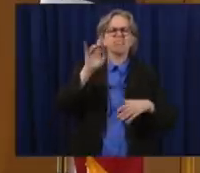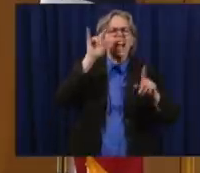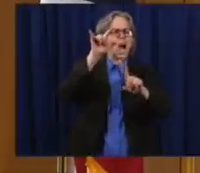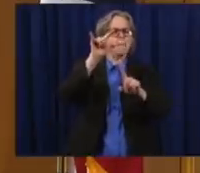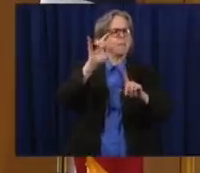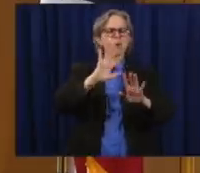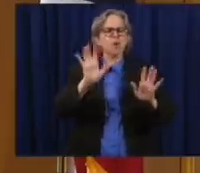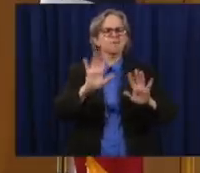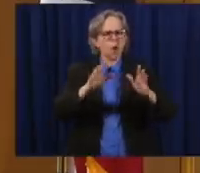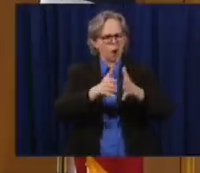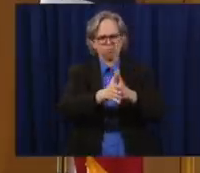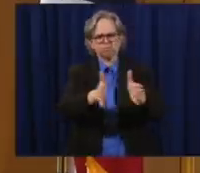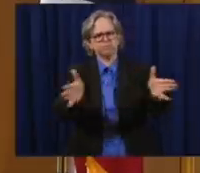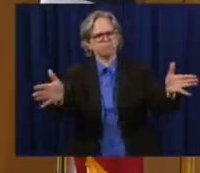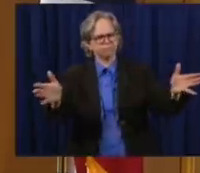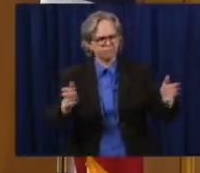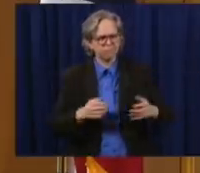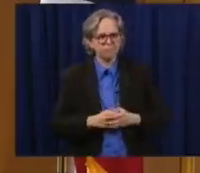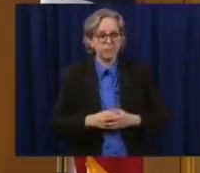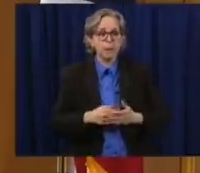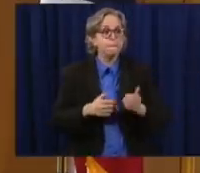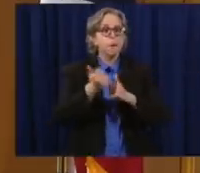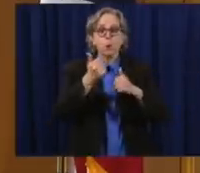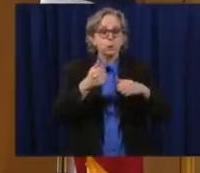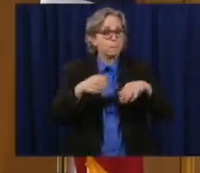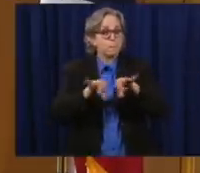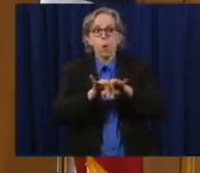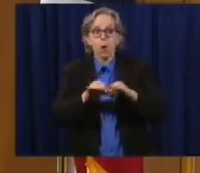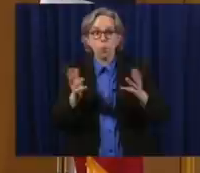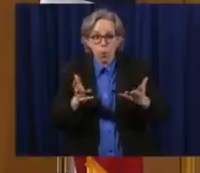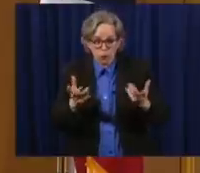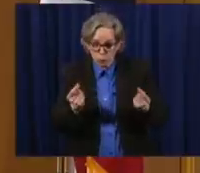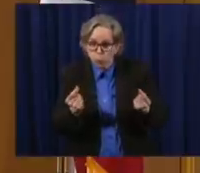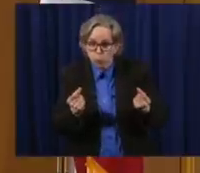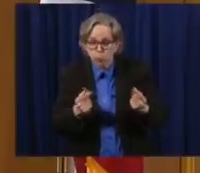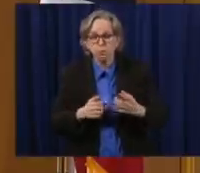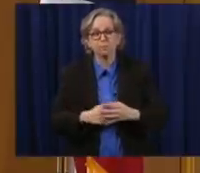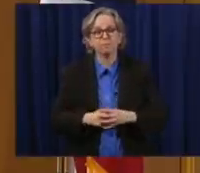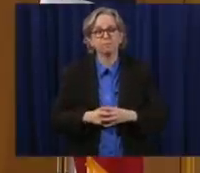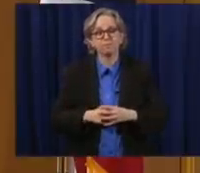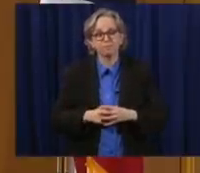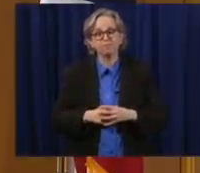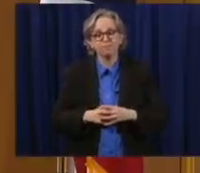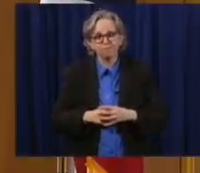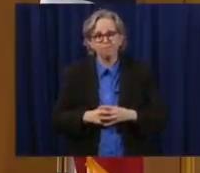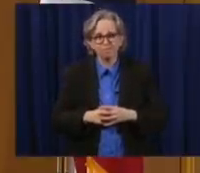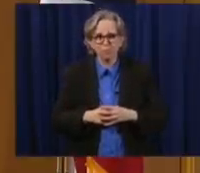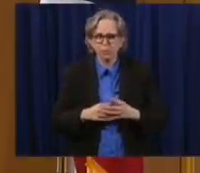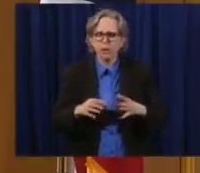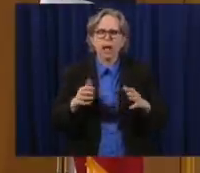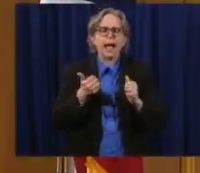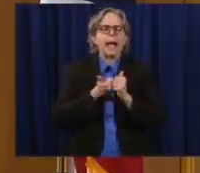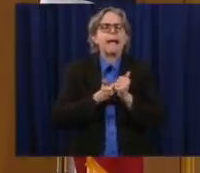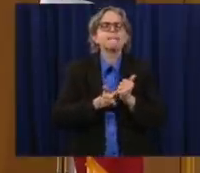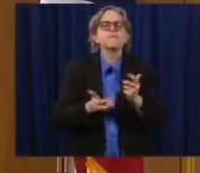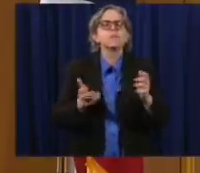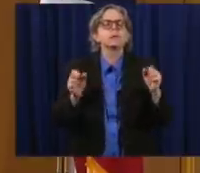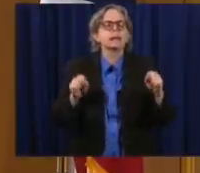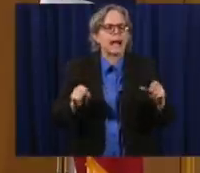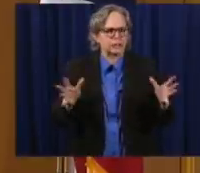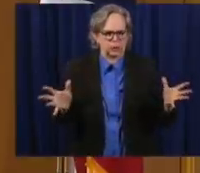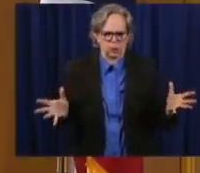Jim, probably the most important thing that we all can do is to do everything we can to get this economy moving